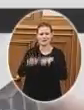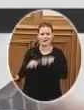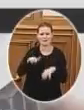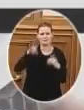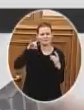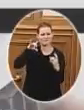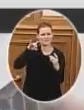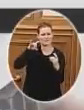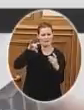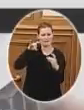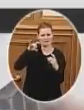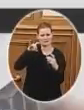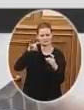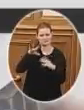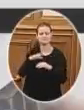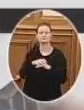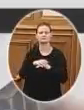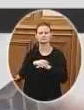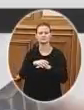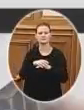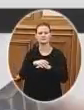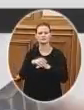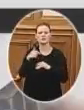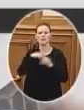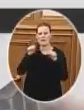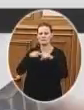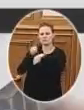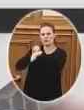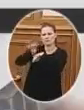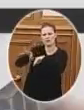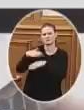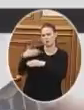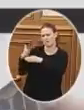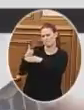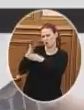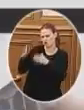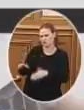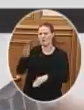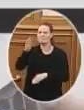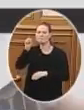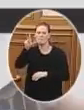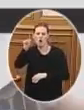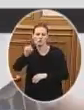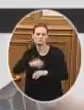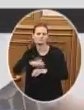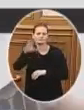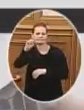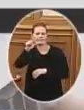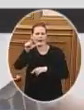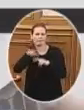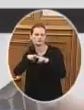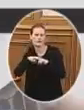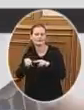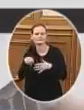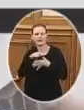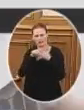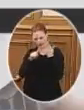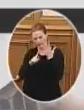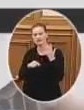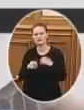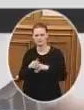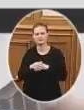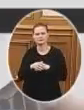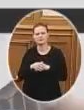and that then advised all of our partners, whether it's BART, Caltrans, Caltrain, the Parking and Traffic. They looked at the